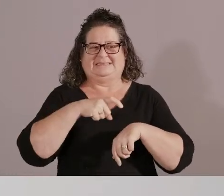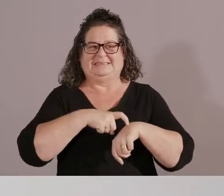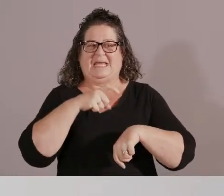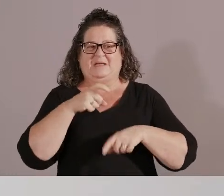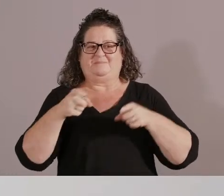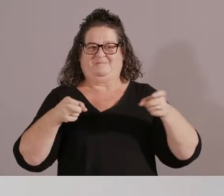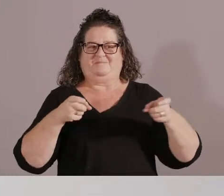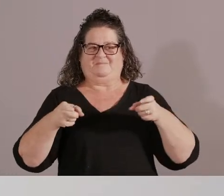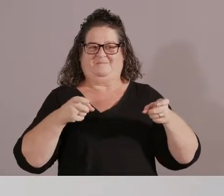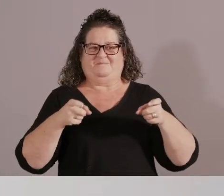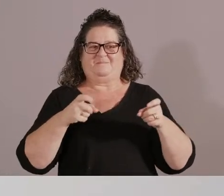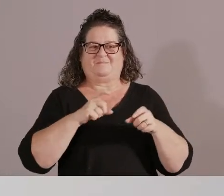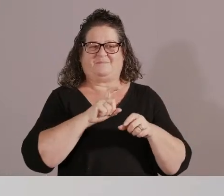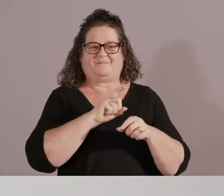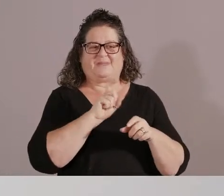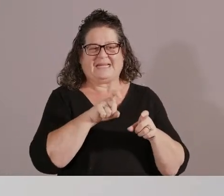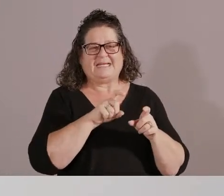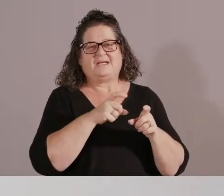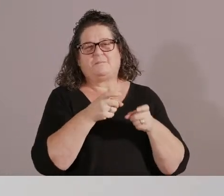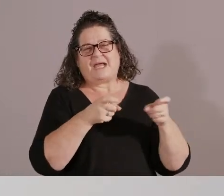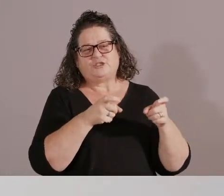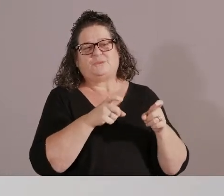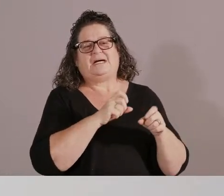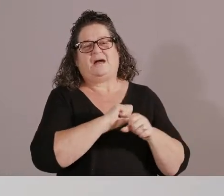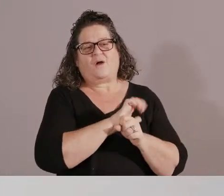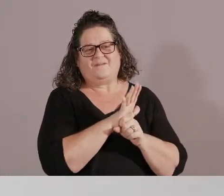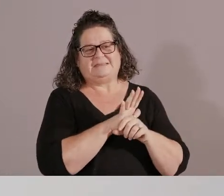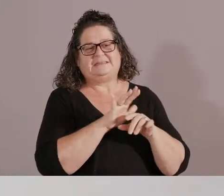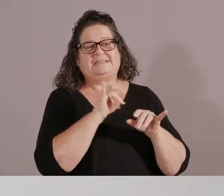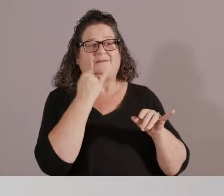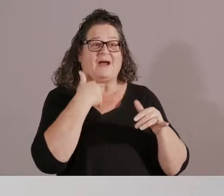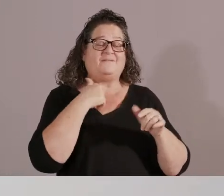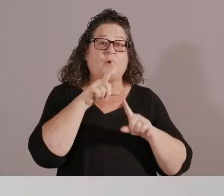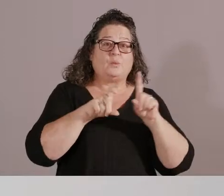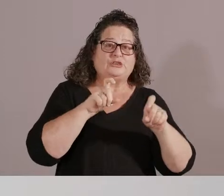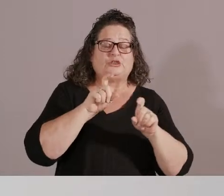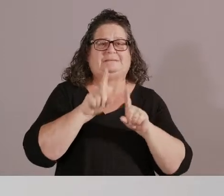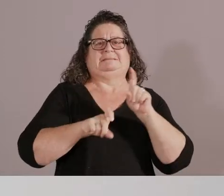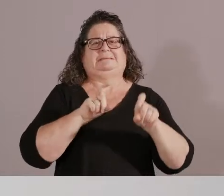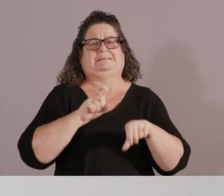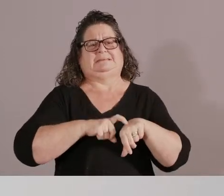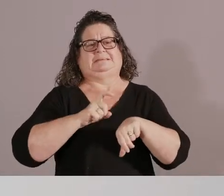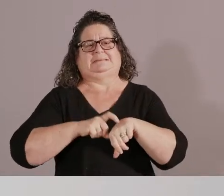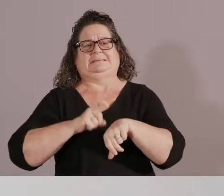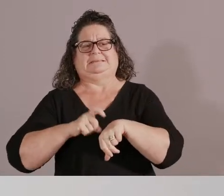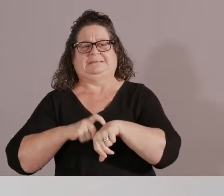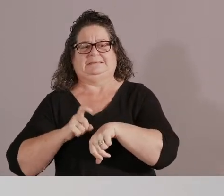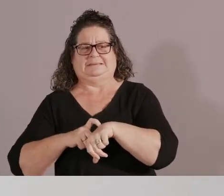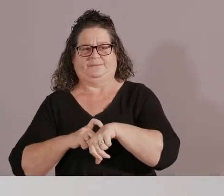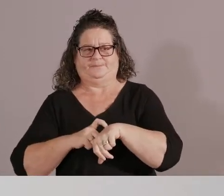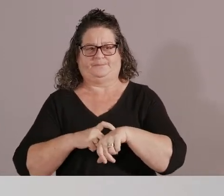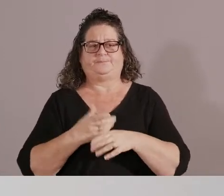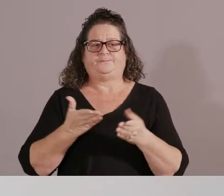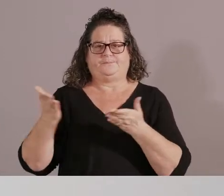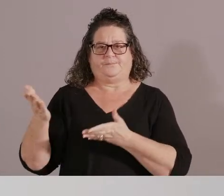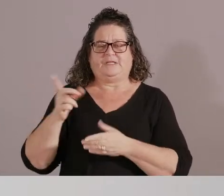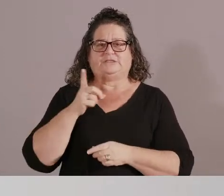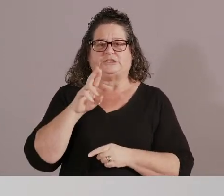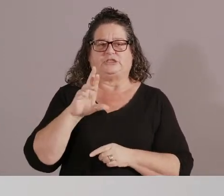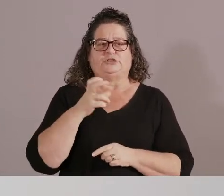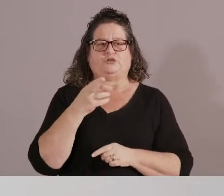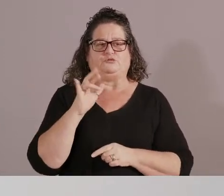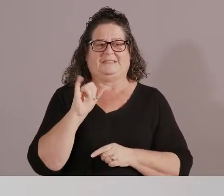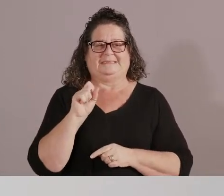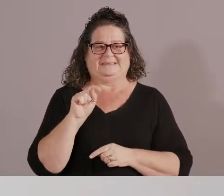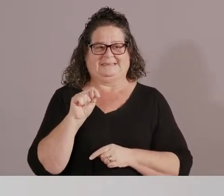on how fast you ask your questions. So I will turn it over now to Dr. Christ. Good afternoon, everyone, and thank you for